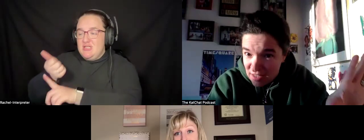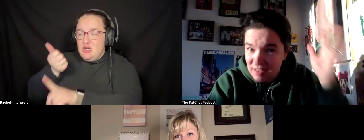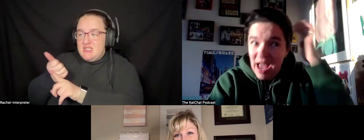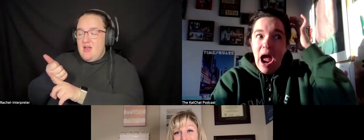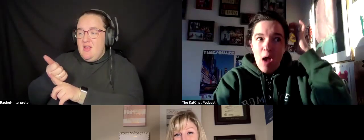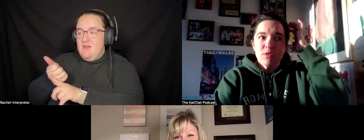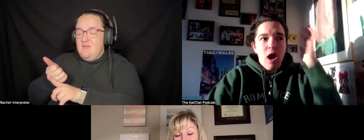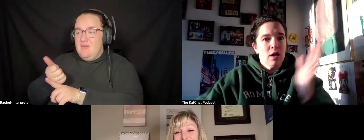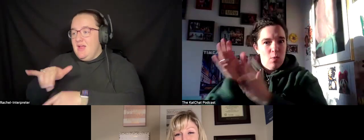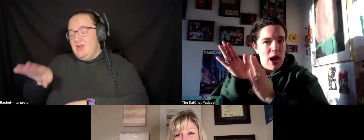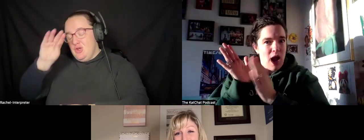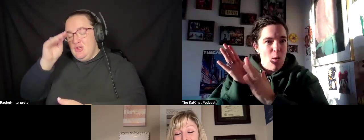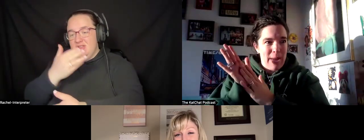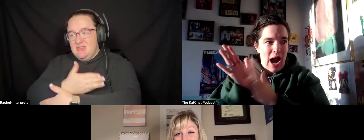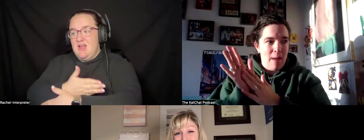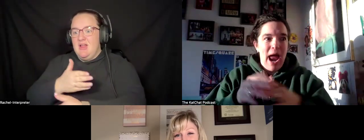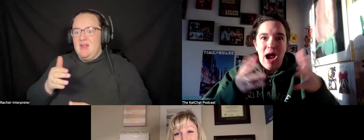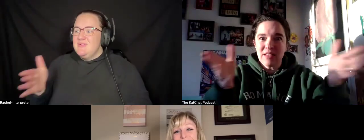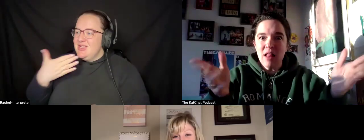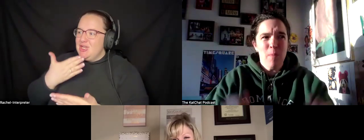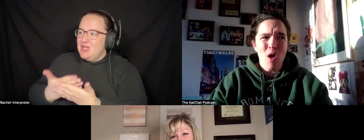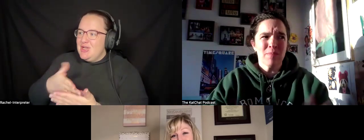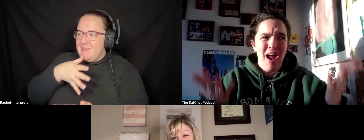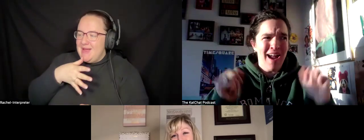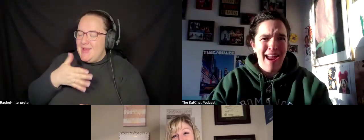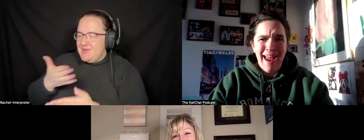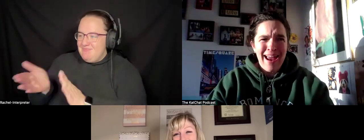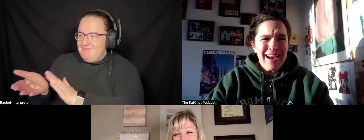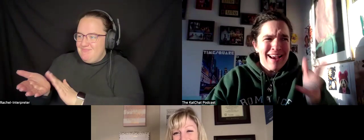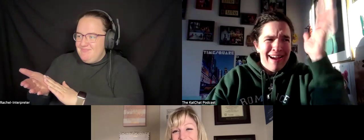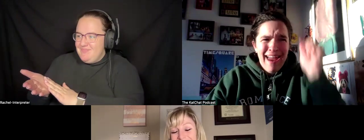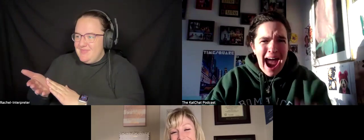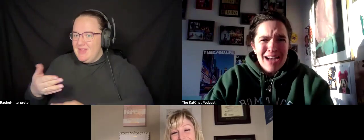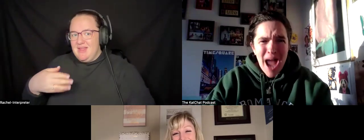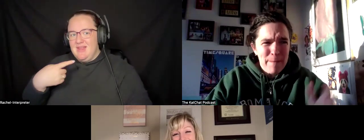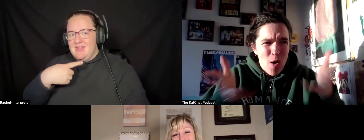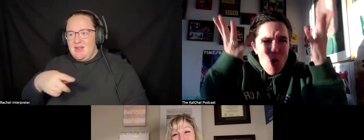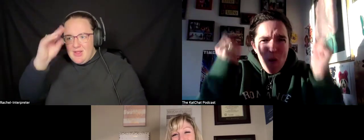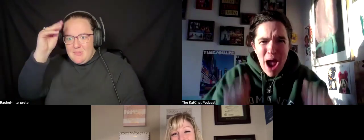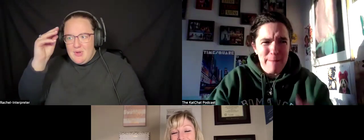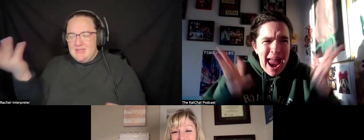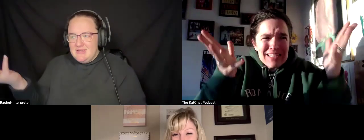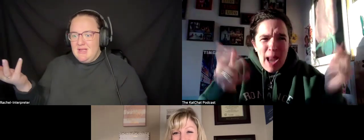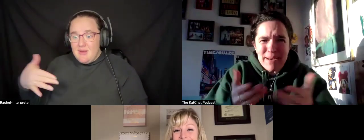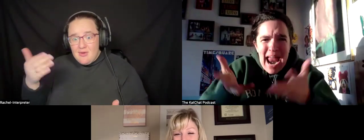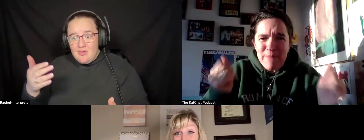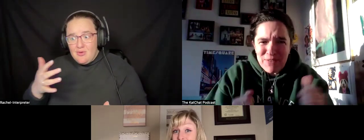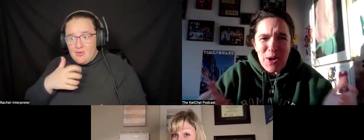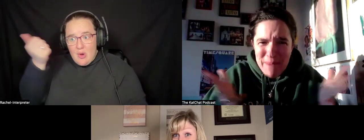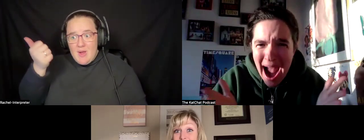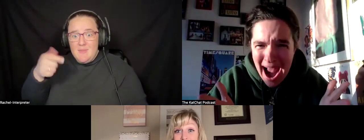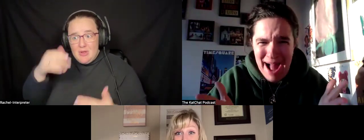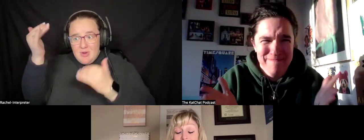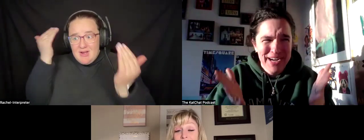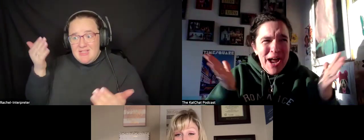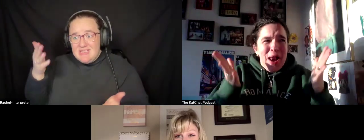her son. I was like, way to go, mom. I'm telling the boys, I'm like, act up, grow up, act up, be happy for